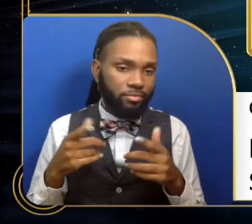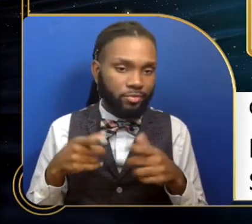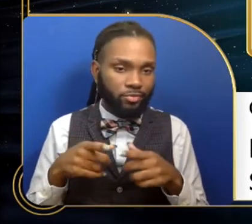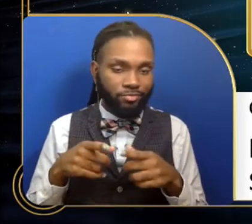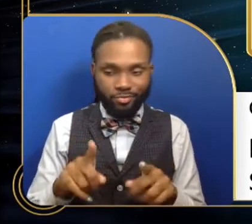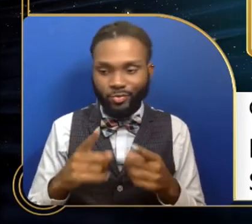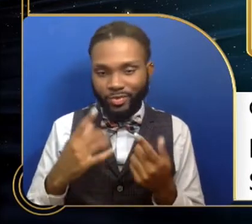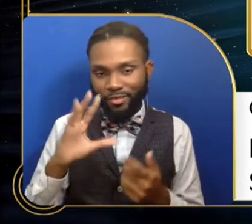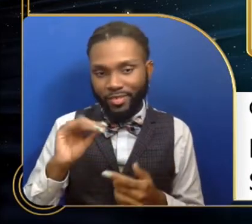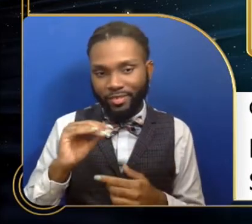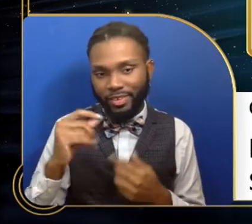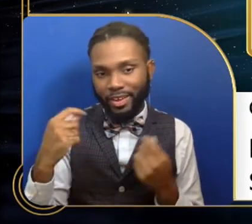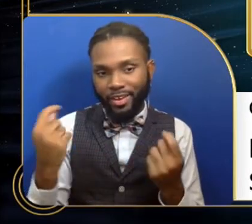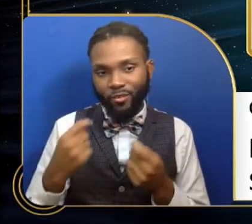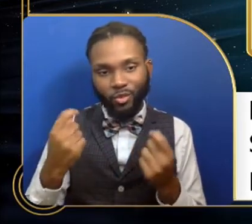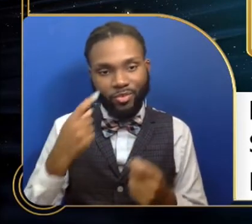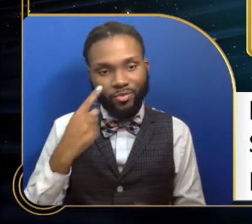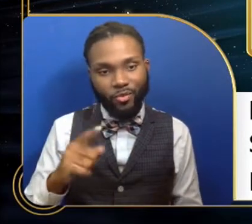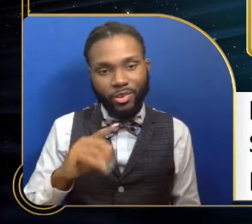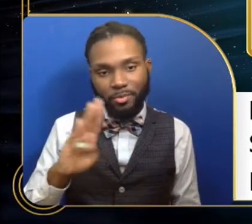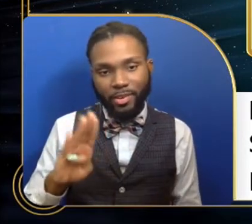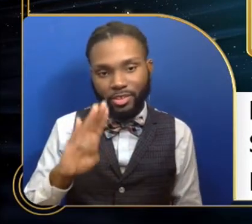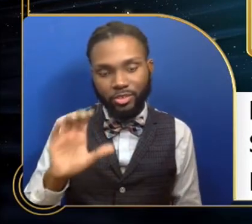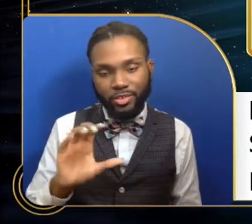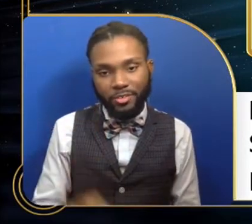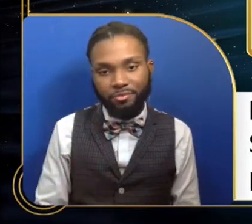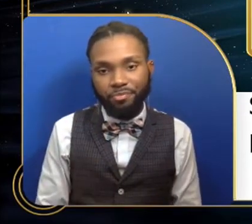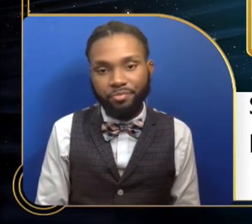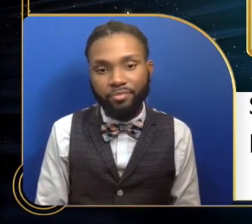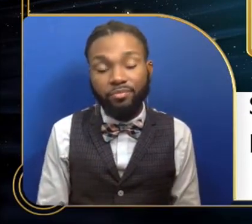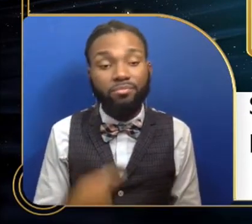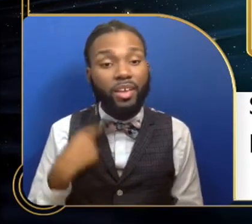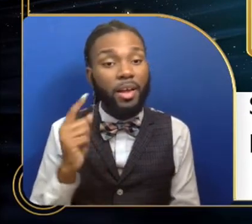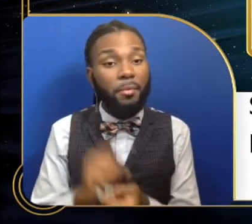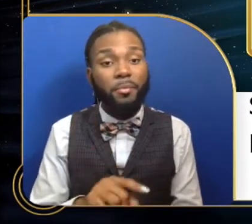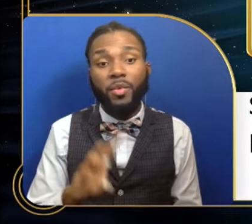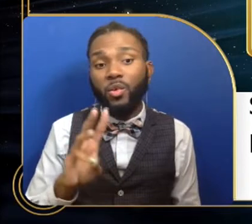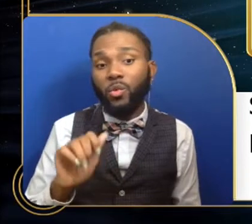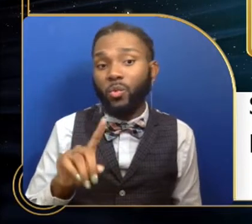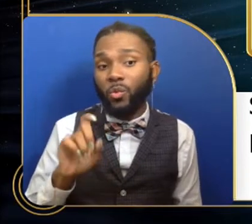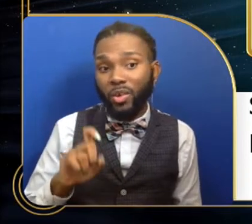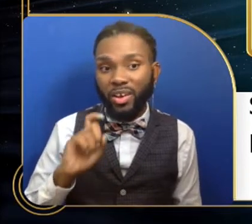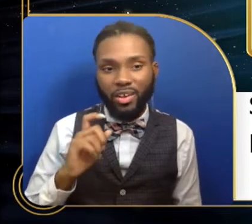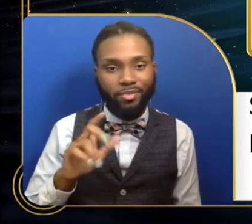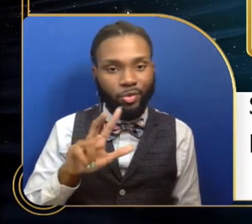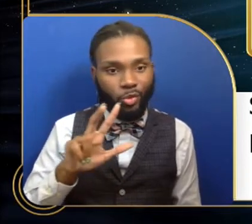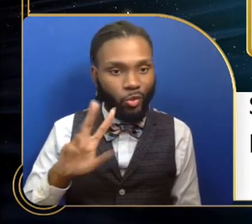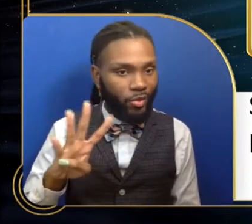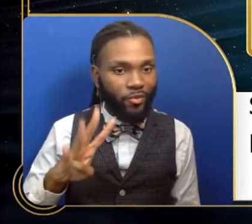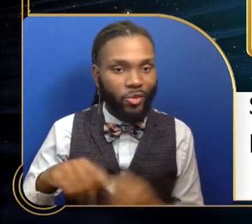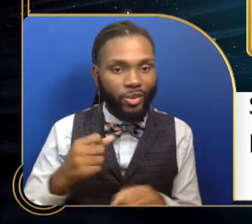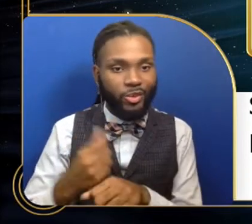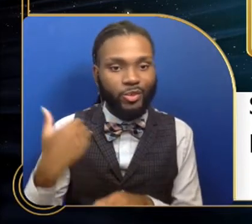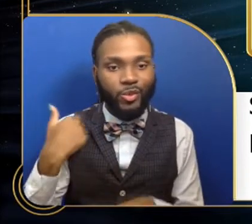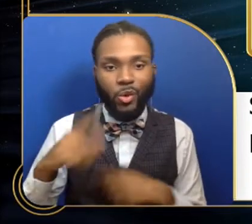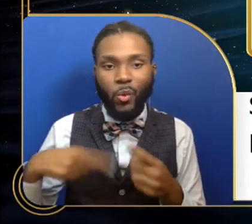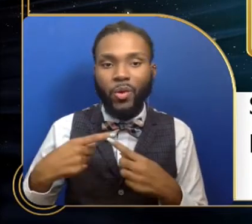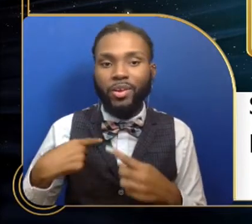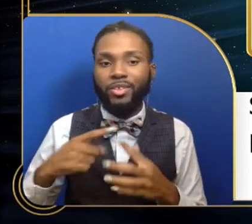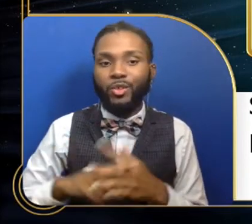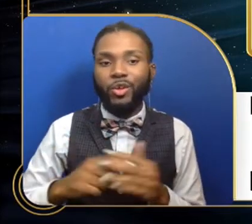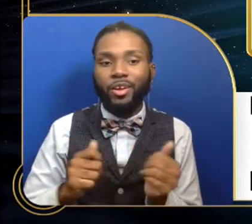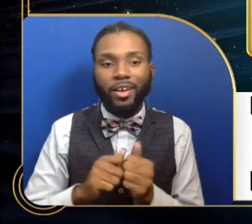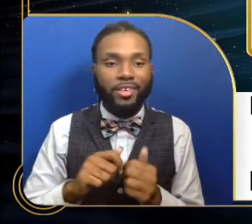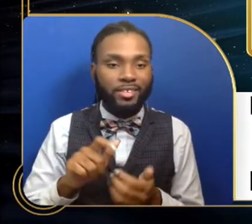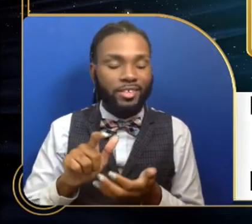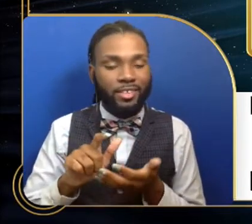Bazelon Center. I met Wade 34 years ago when I started as a legislative counsel at the